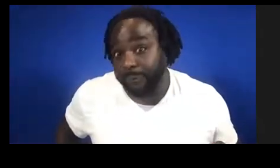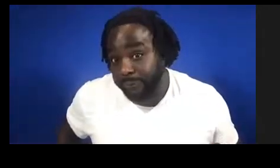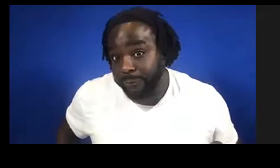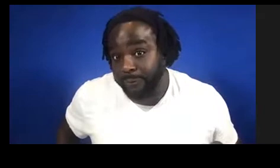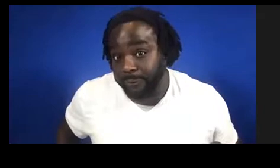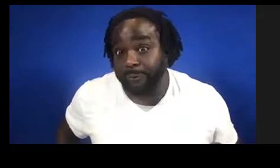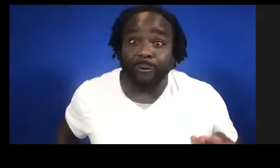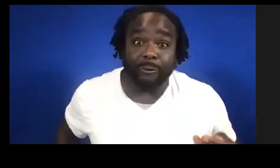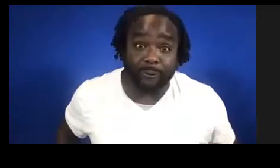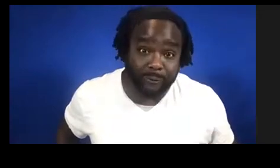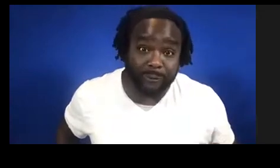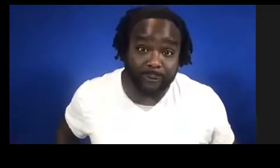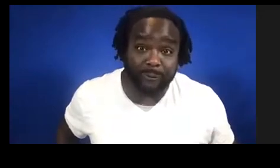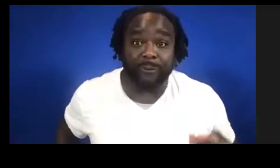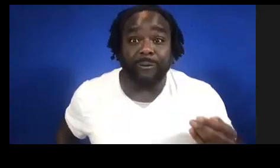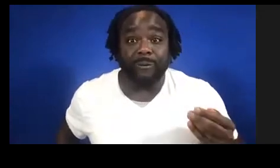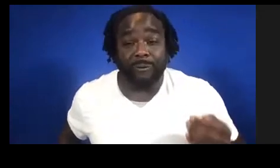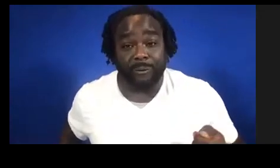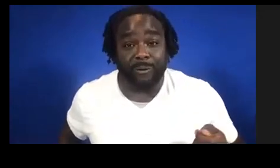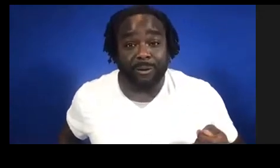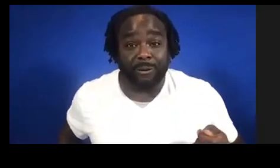personal information because someone needs to fix my car.